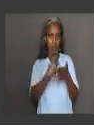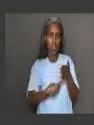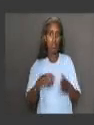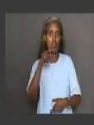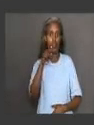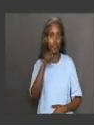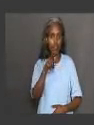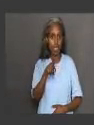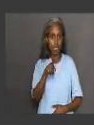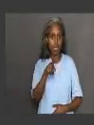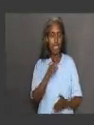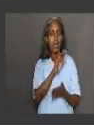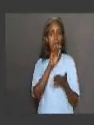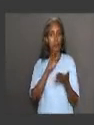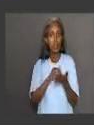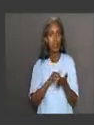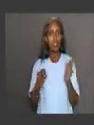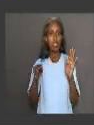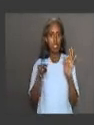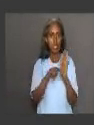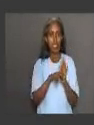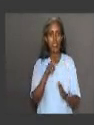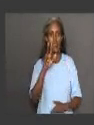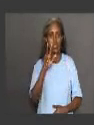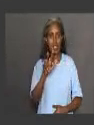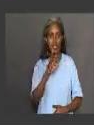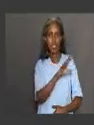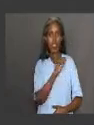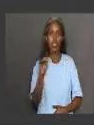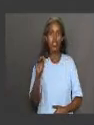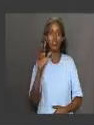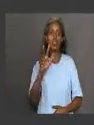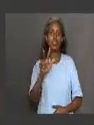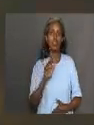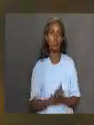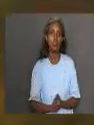x that are between negative 3 and 3.